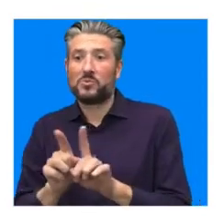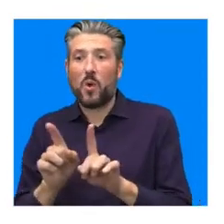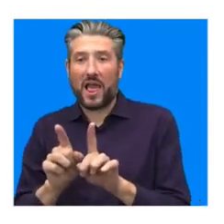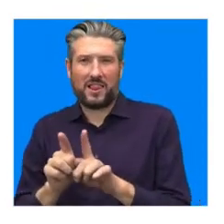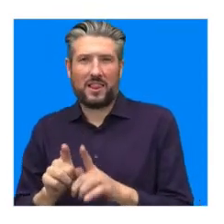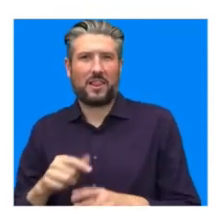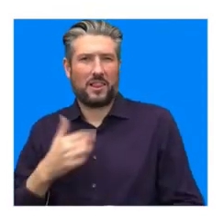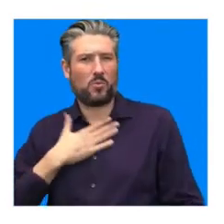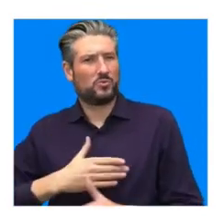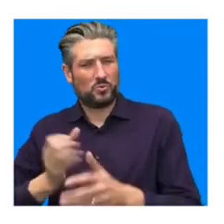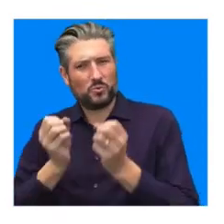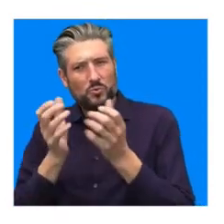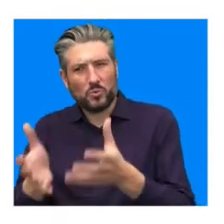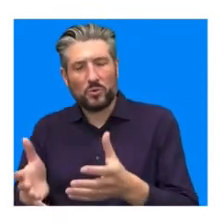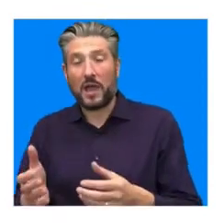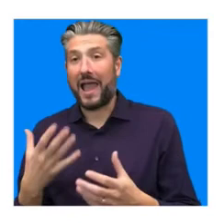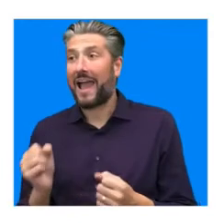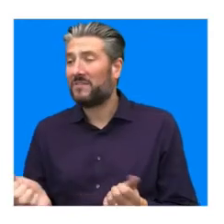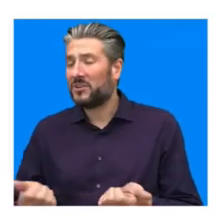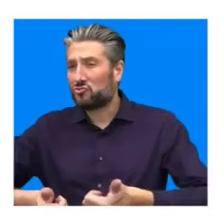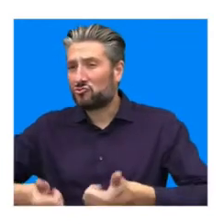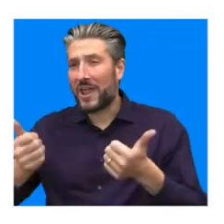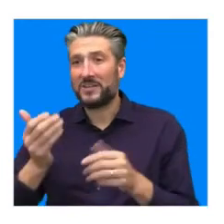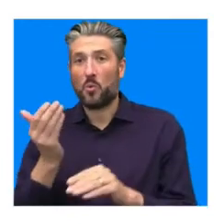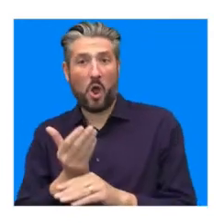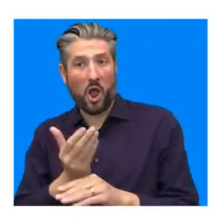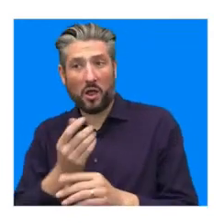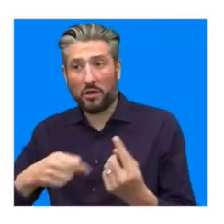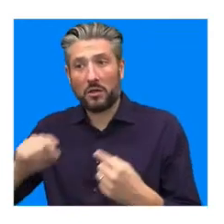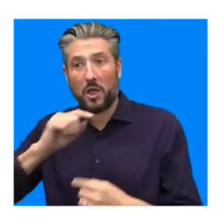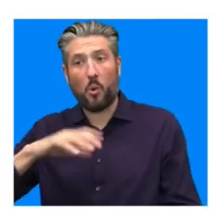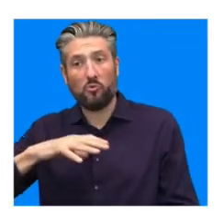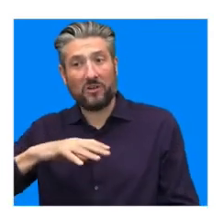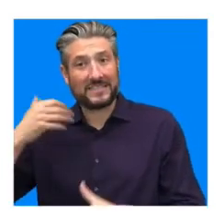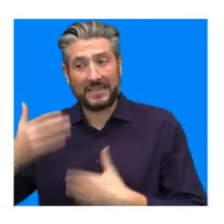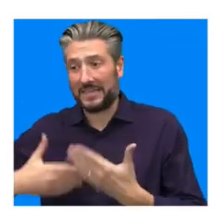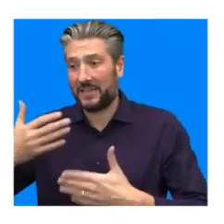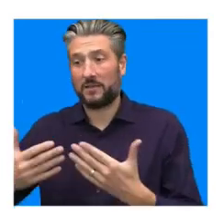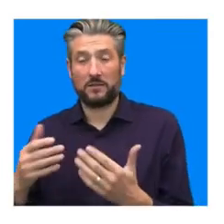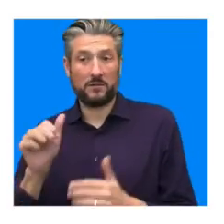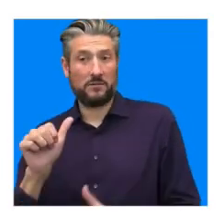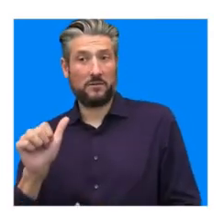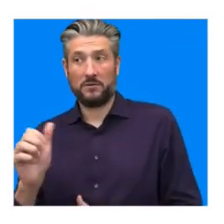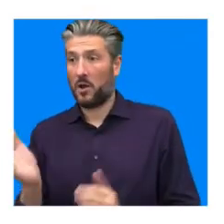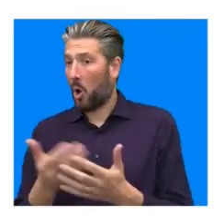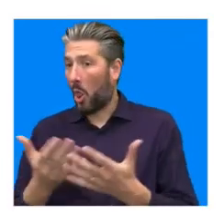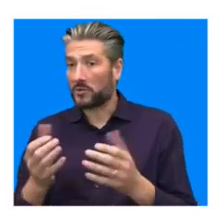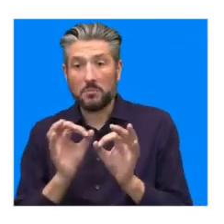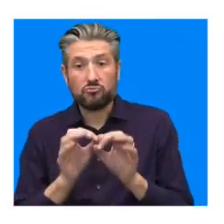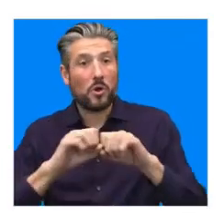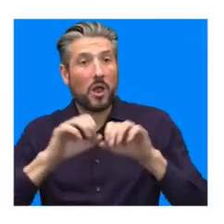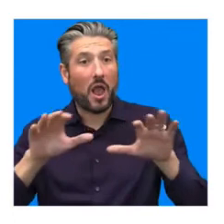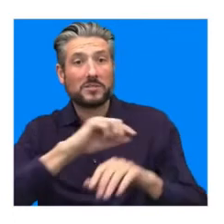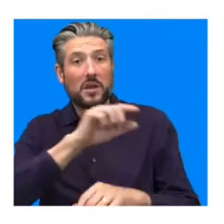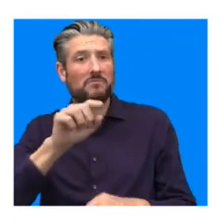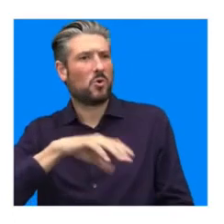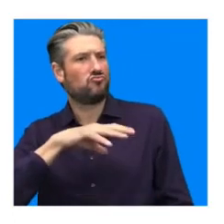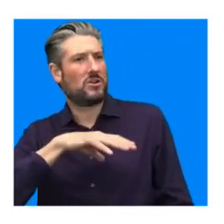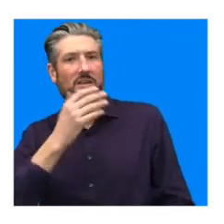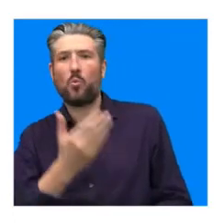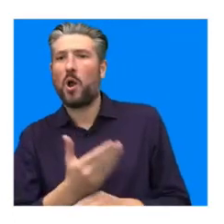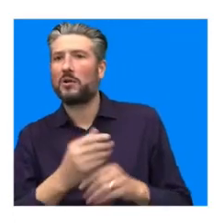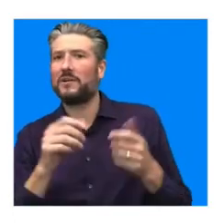so much great work being done, and in most cases the work has already been done by all the broadcasters. And I can only imagine how frustrating it must be